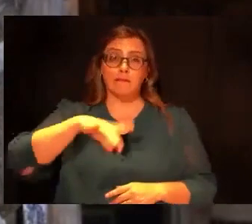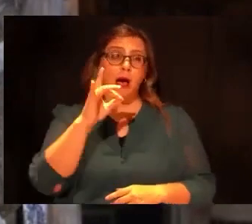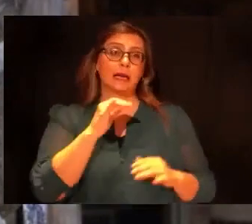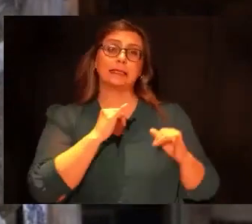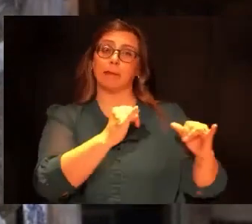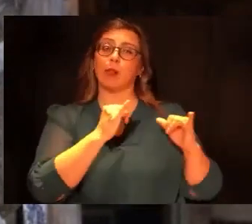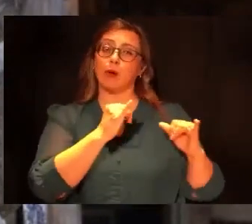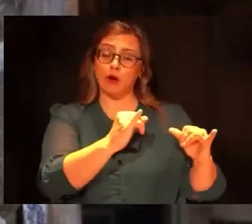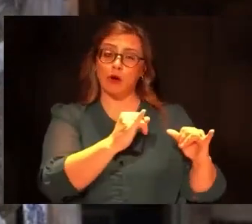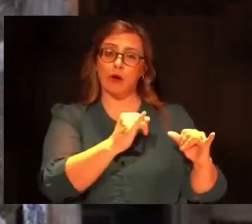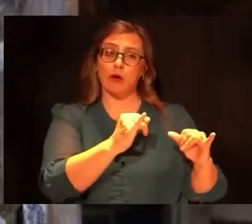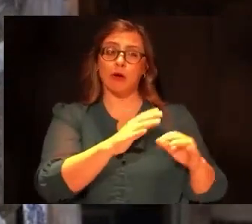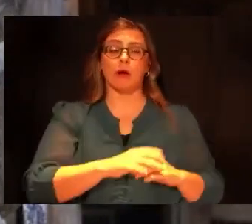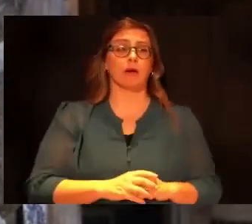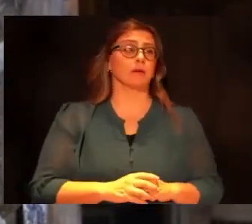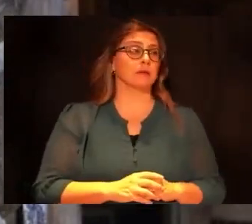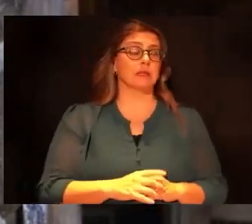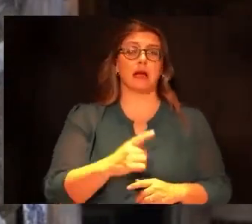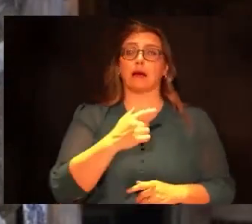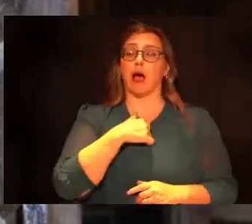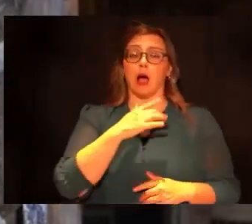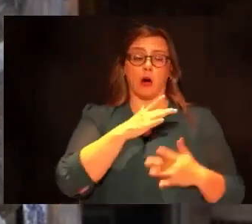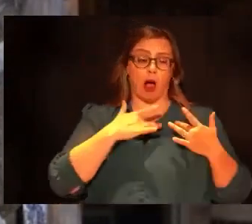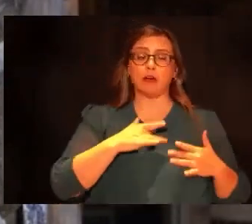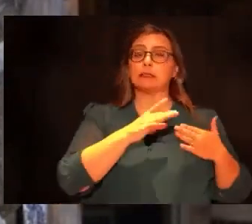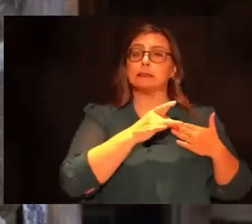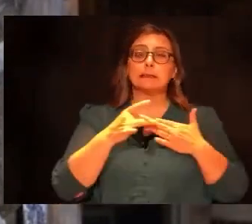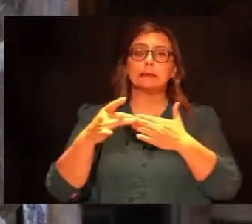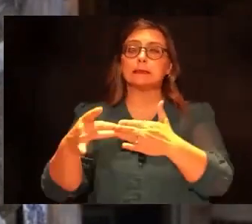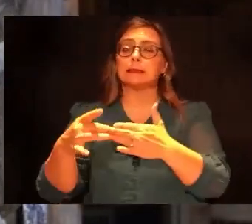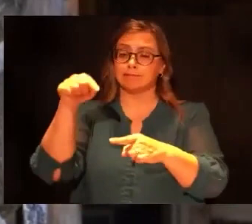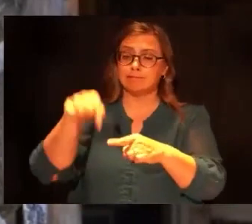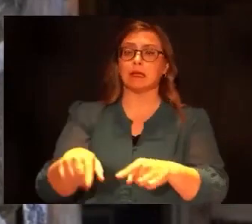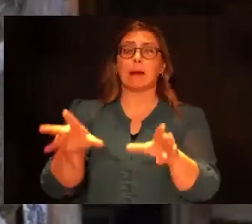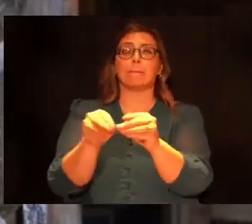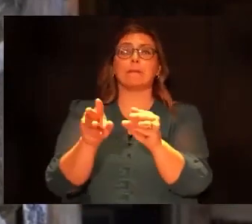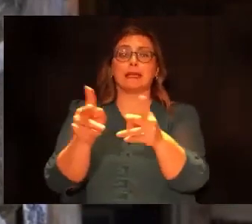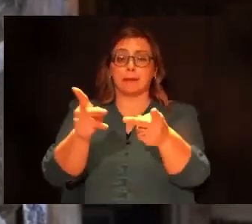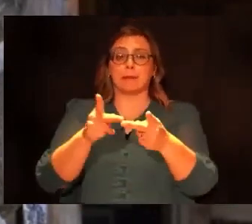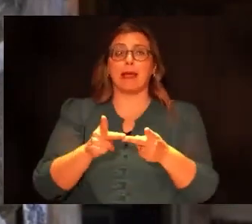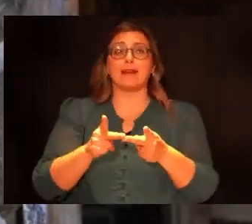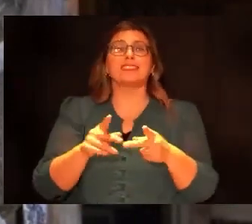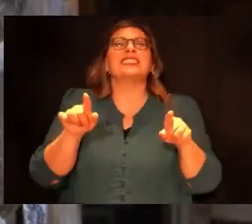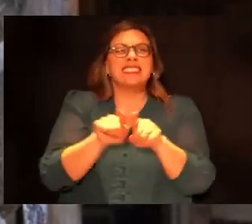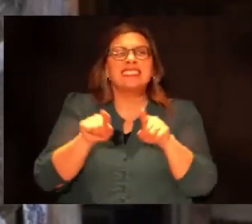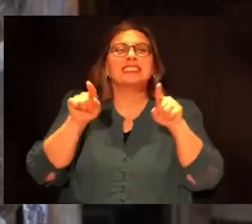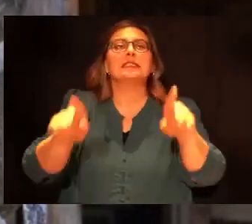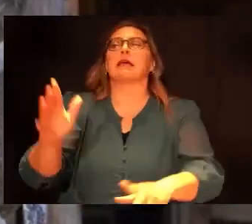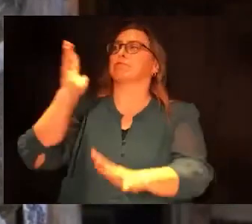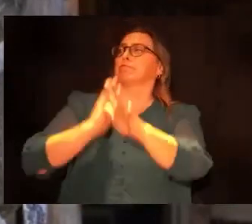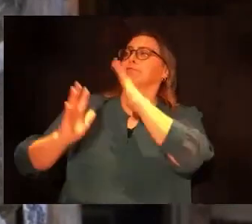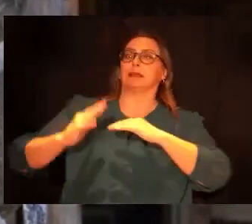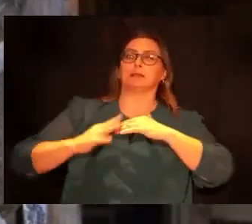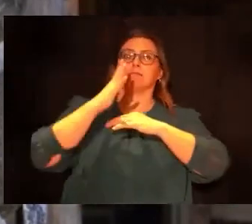ground? Navigate our hearts to somewhere, a meeting place, like past tribes who